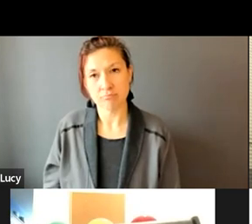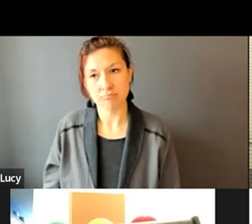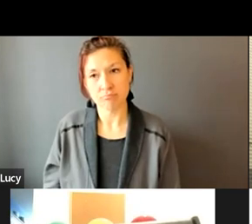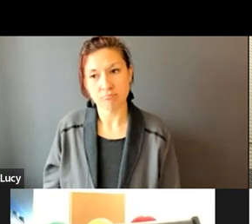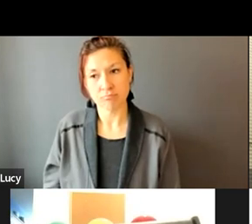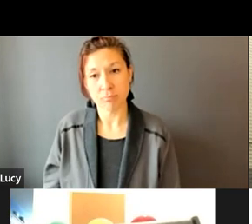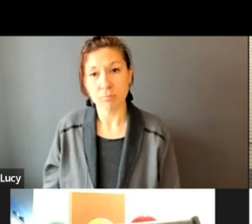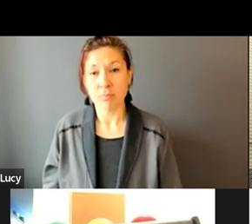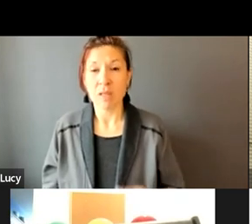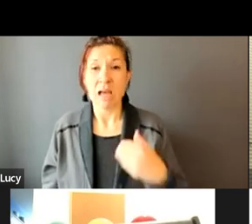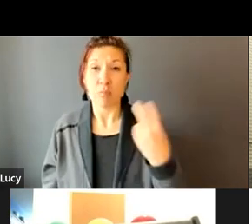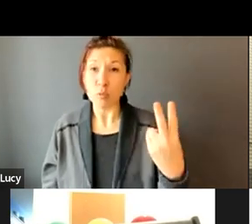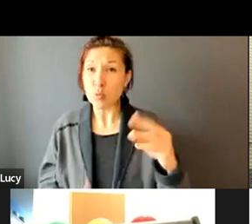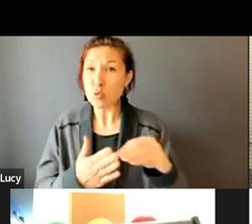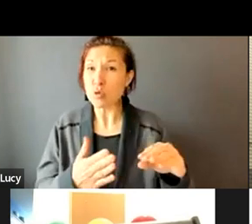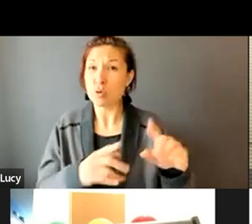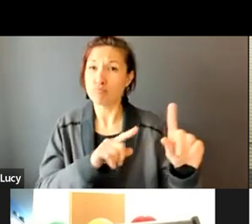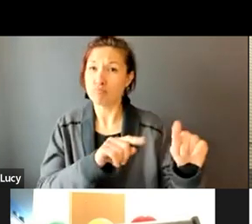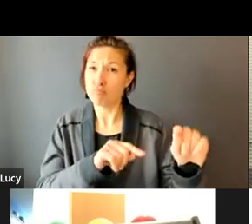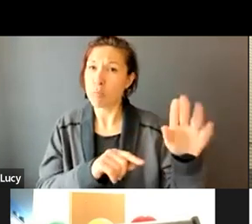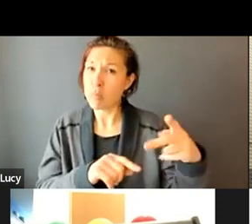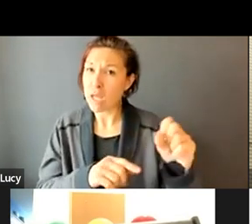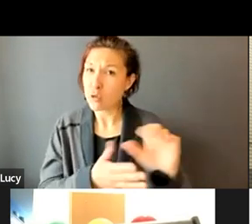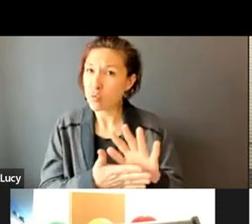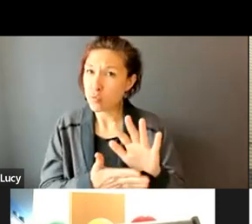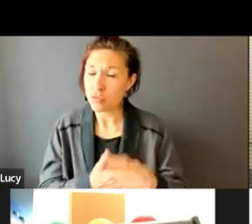I'm the mother of two students of BPS